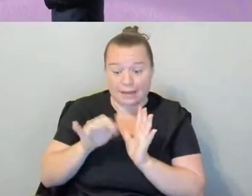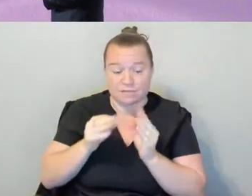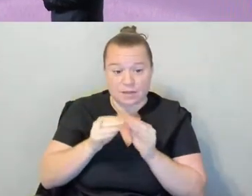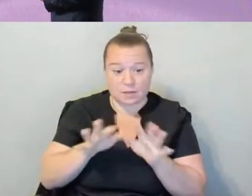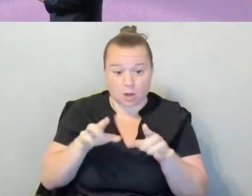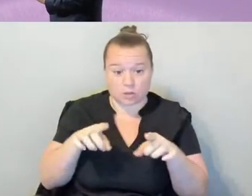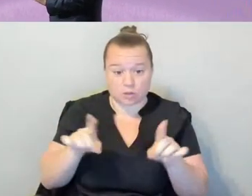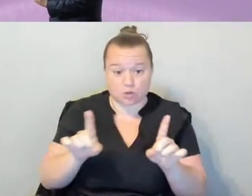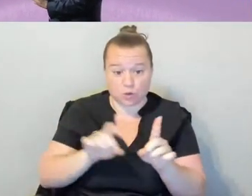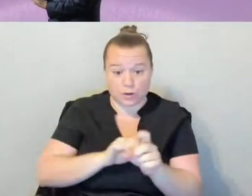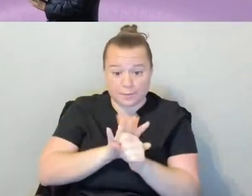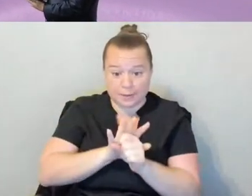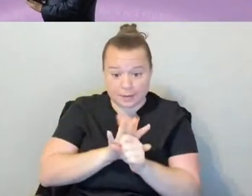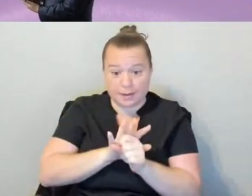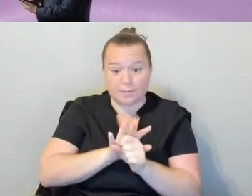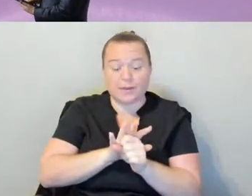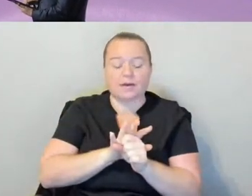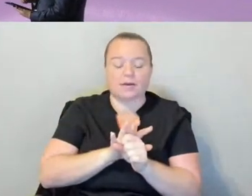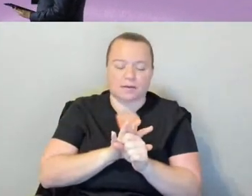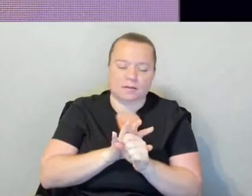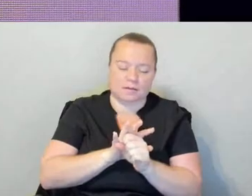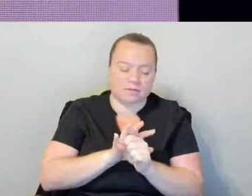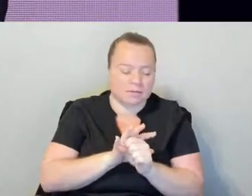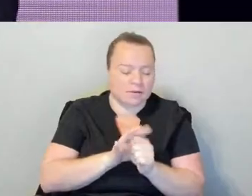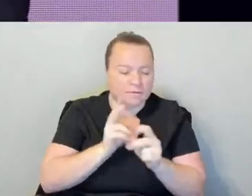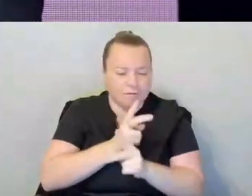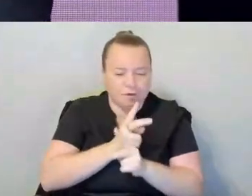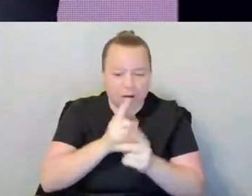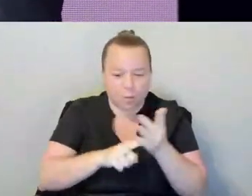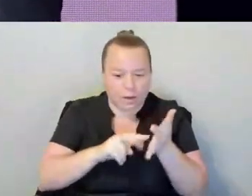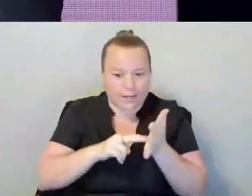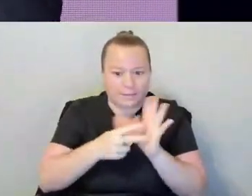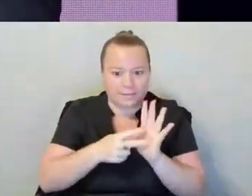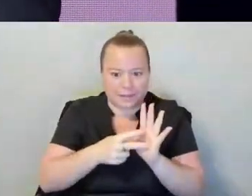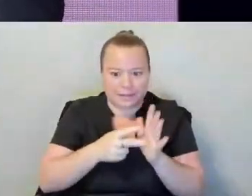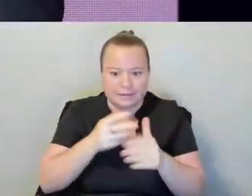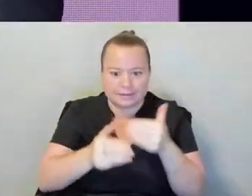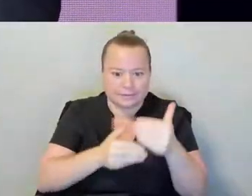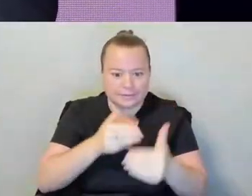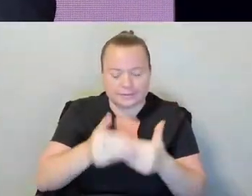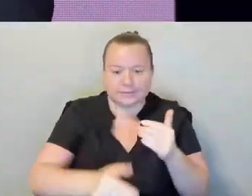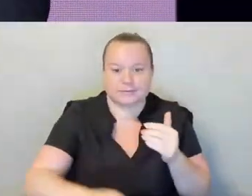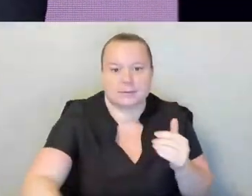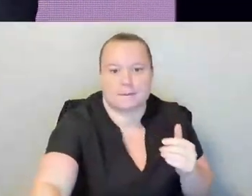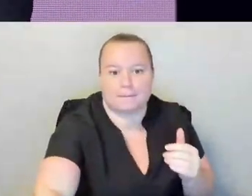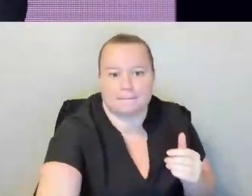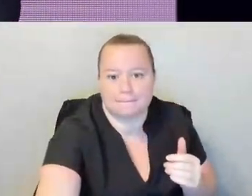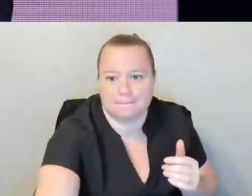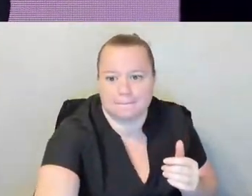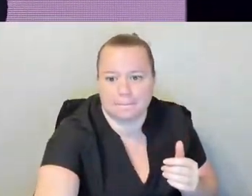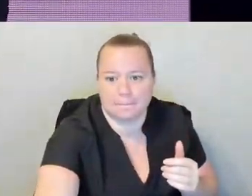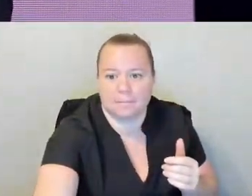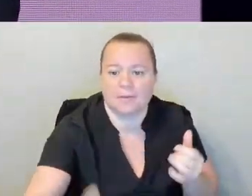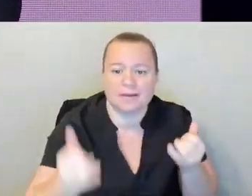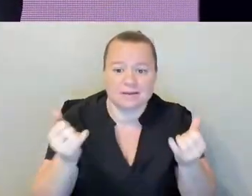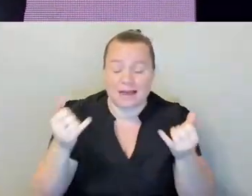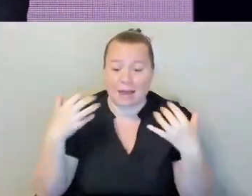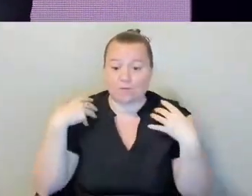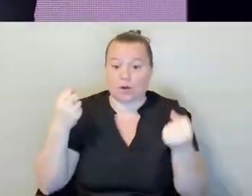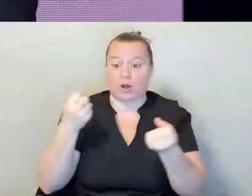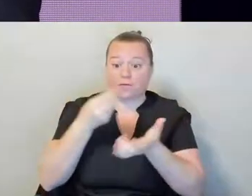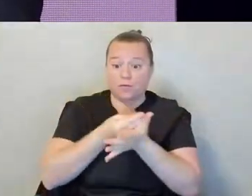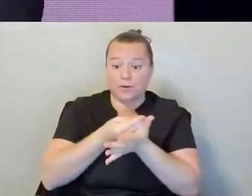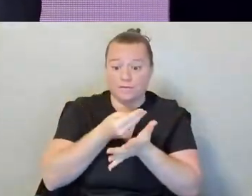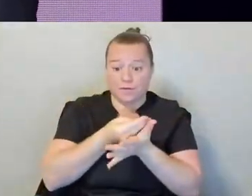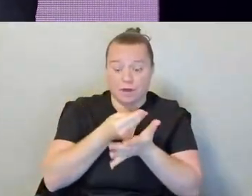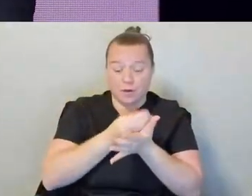going forward as we try to improve the situation. So let's turn now specifically to the recovery fund. This fund of money that the